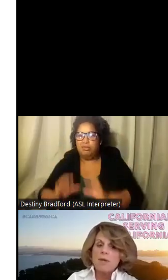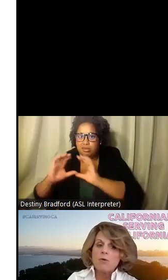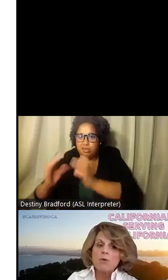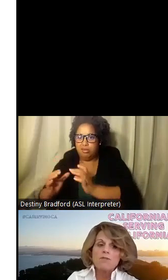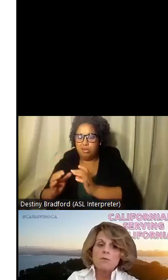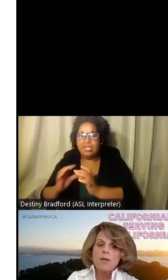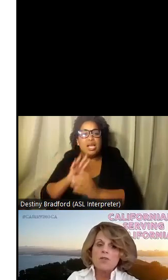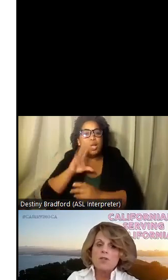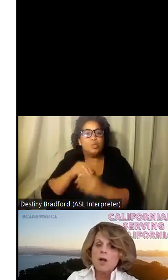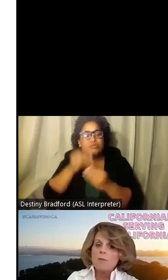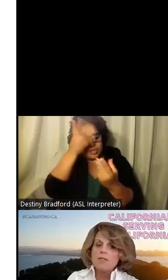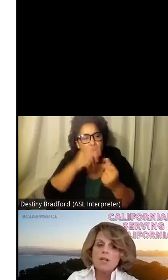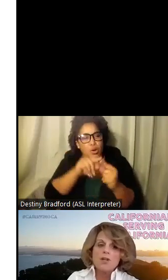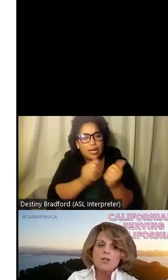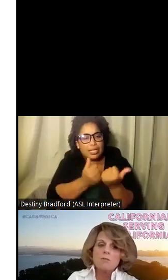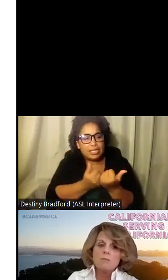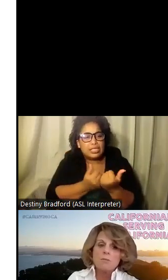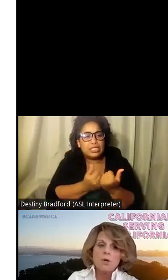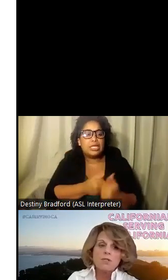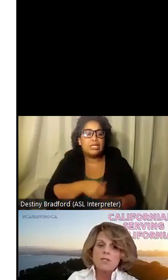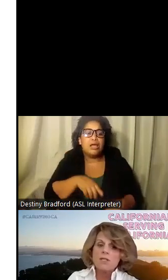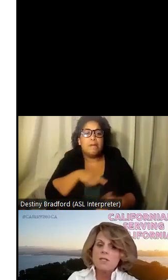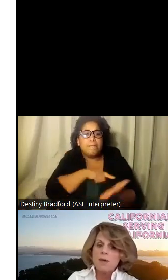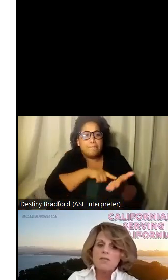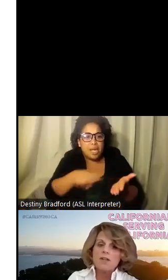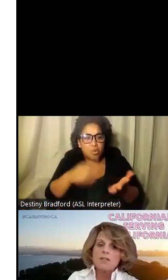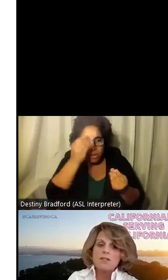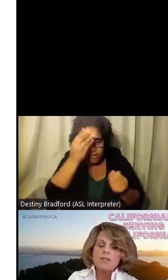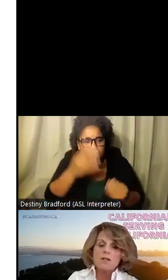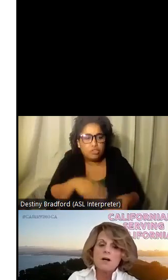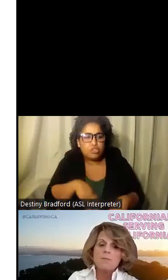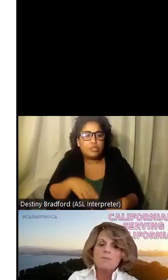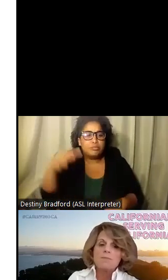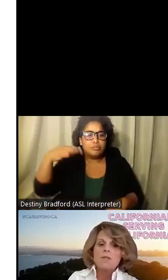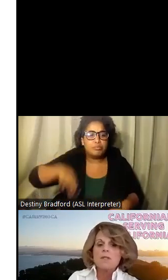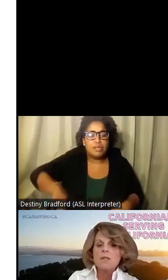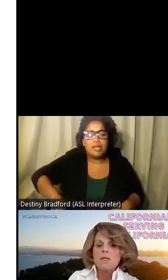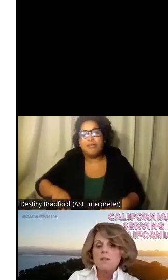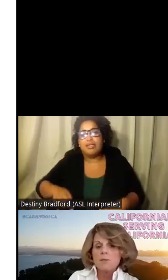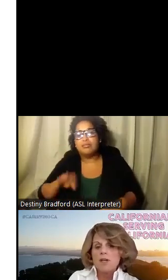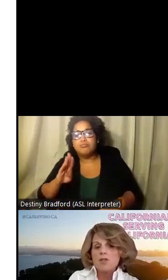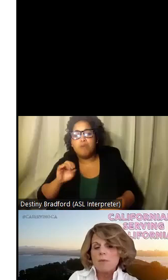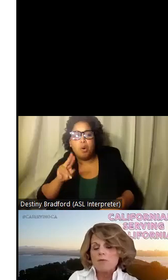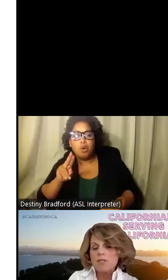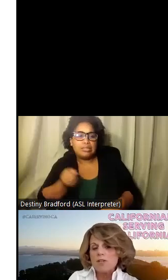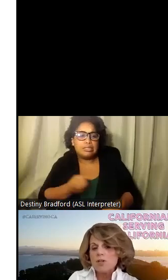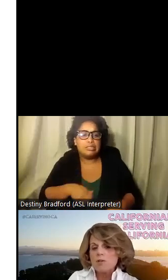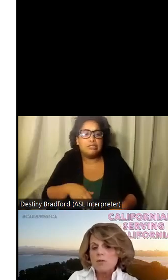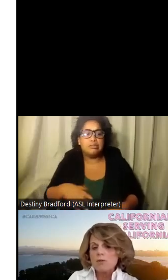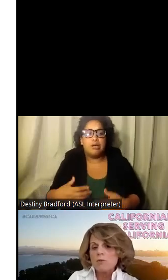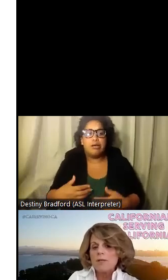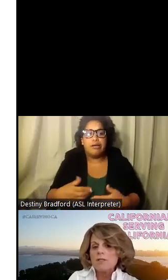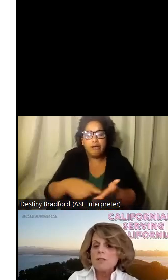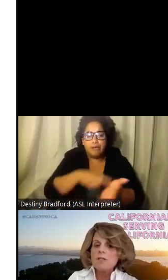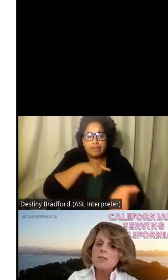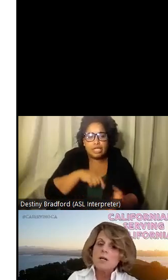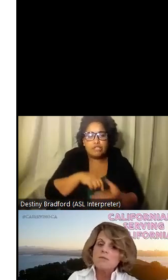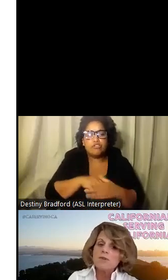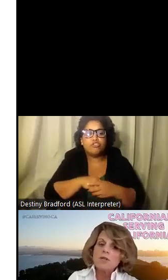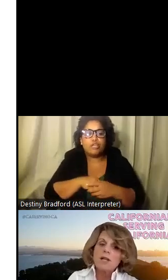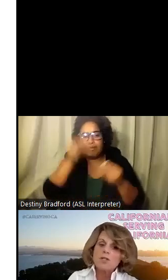agency, payroll information, compensation, bonuses, benefits, information about retention and